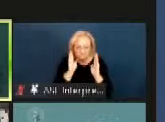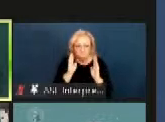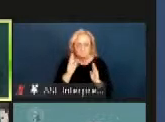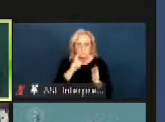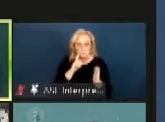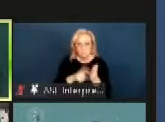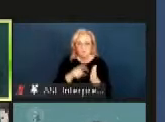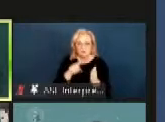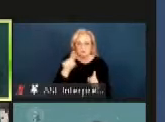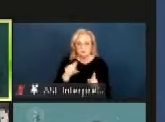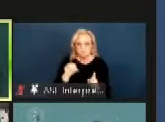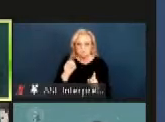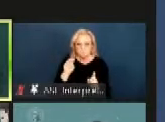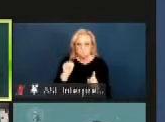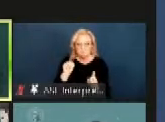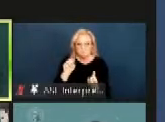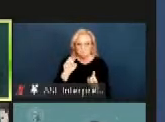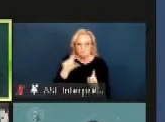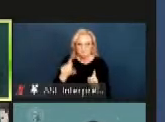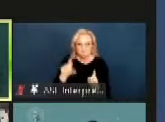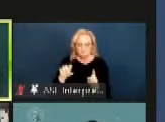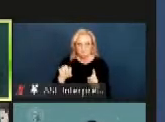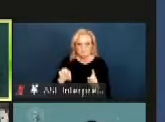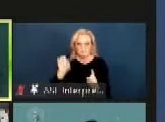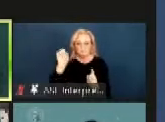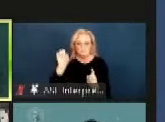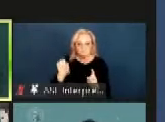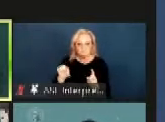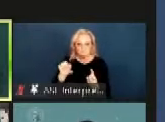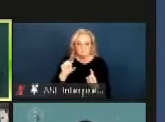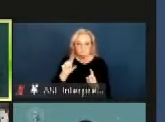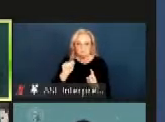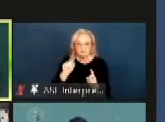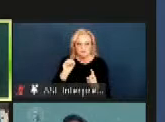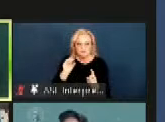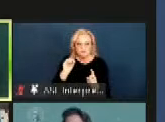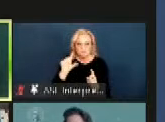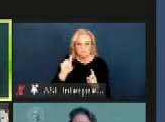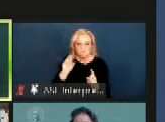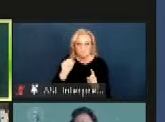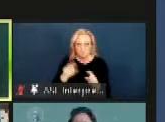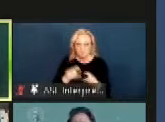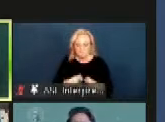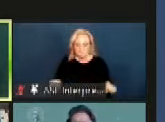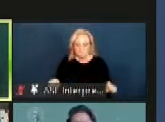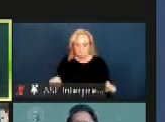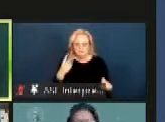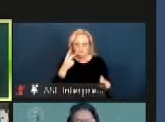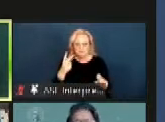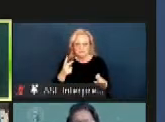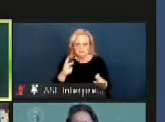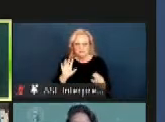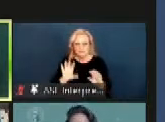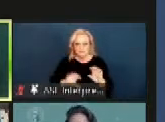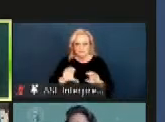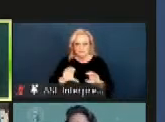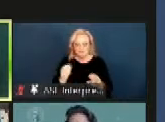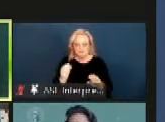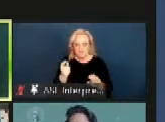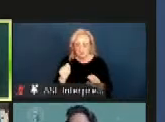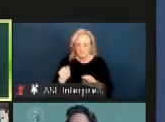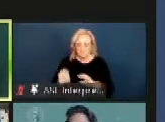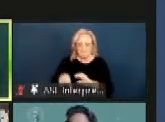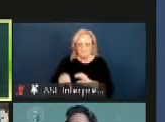toolbar. You can move your mouse and the toolbar will appear, and you can see icons for the chat and Q&A. We're using chat to